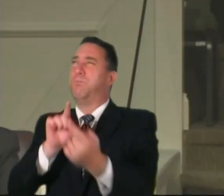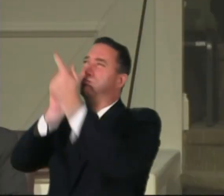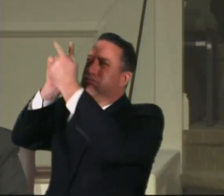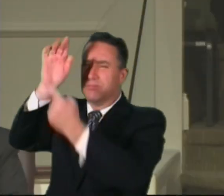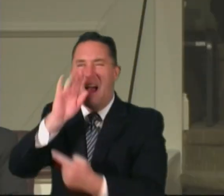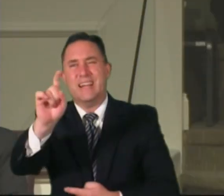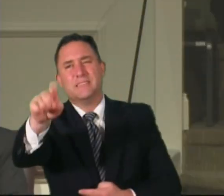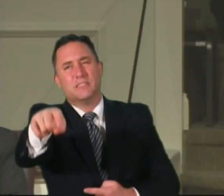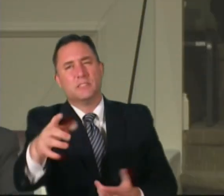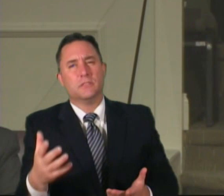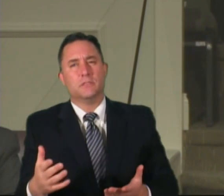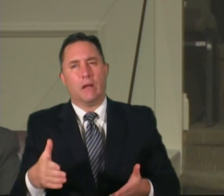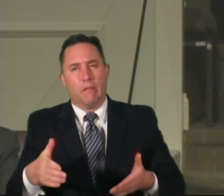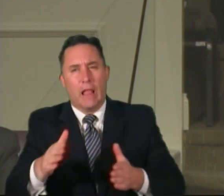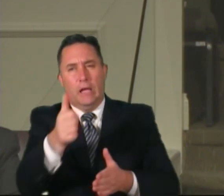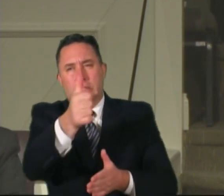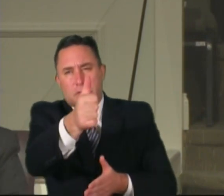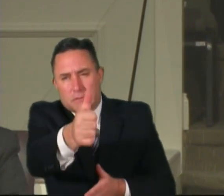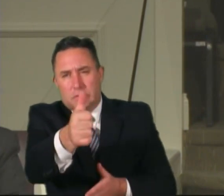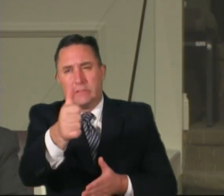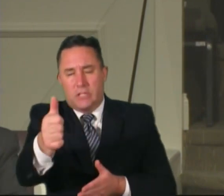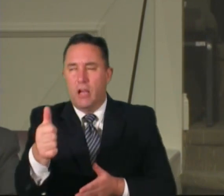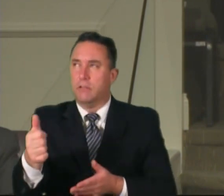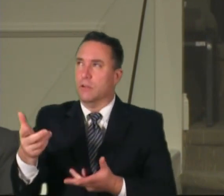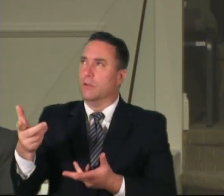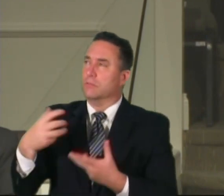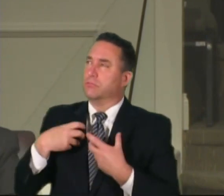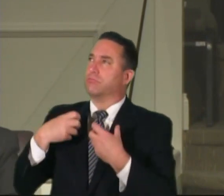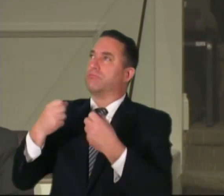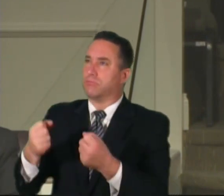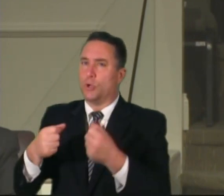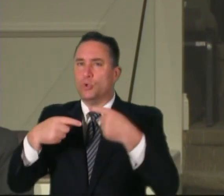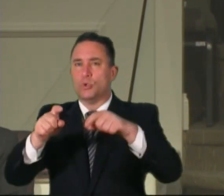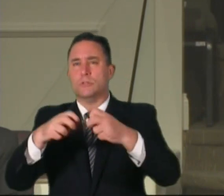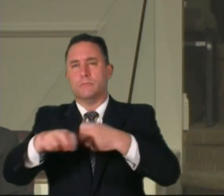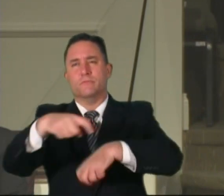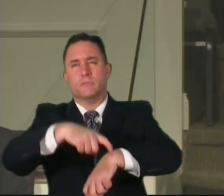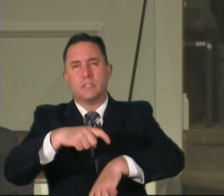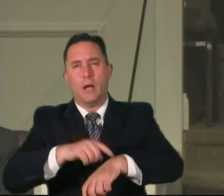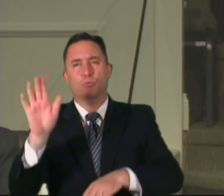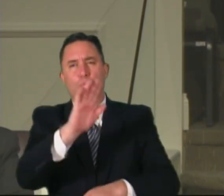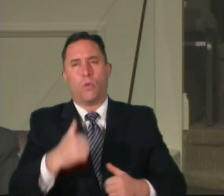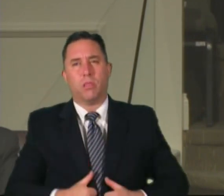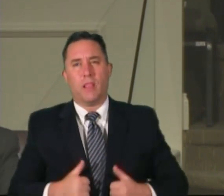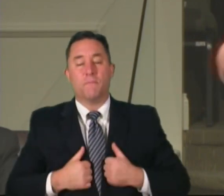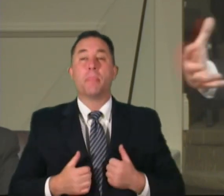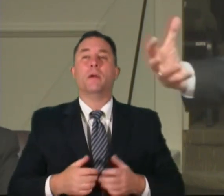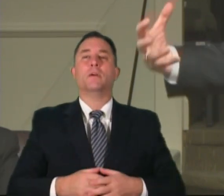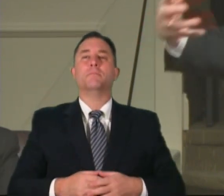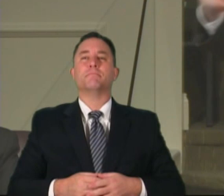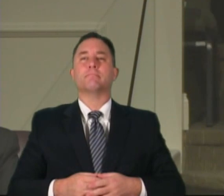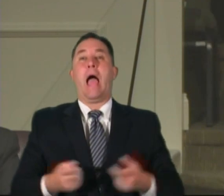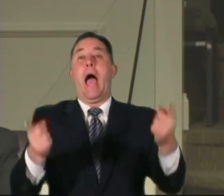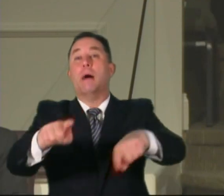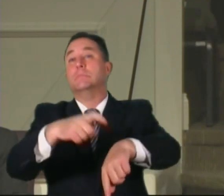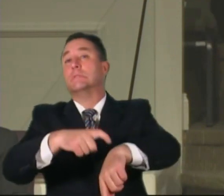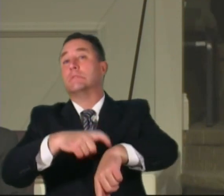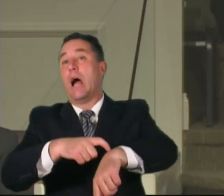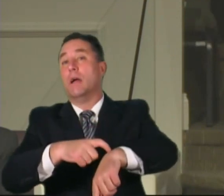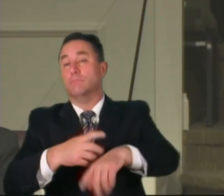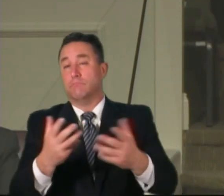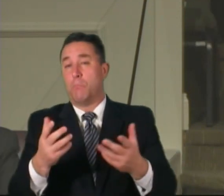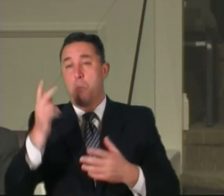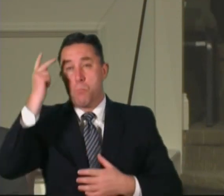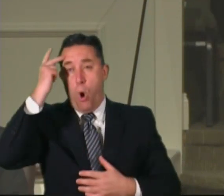him. Let yourself get nourished in difficult times of your life. Hey, whenever it came time, Paul said,